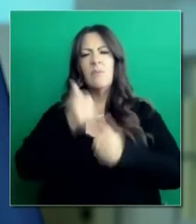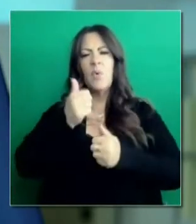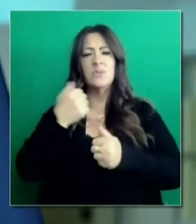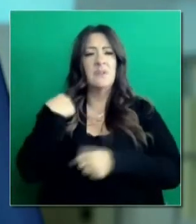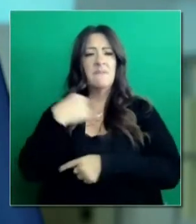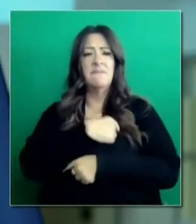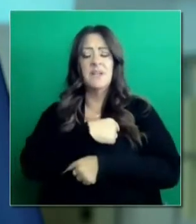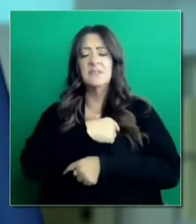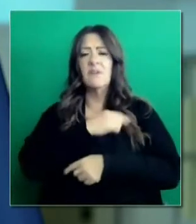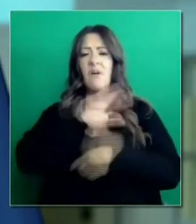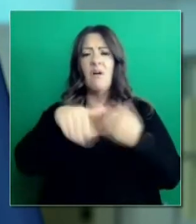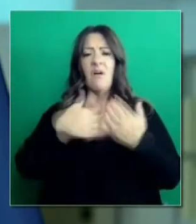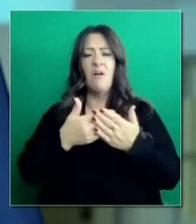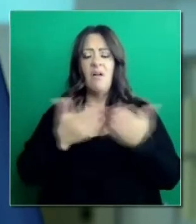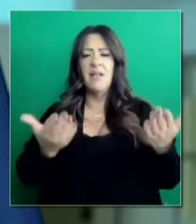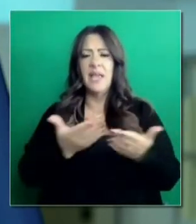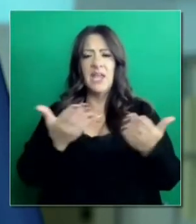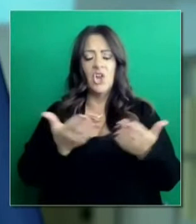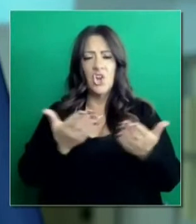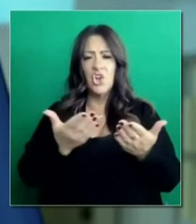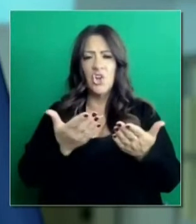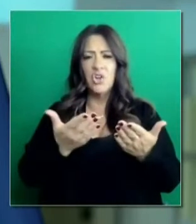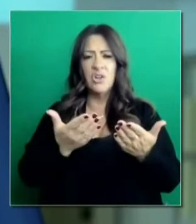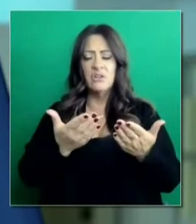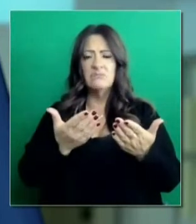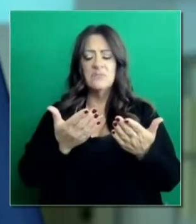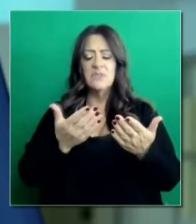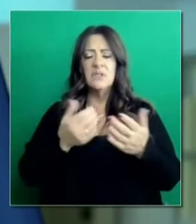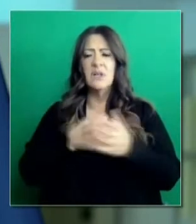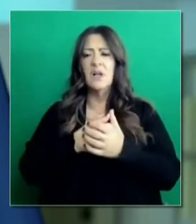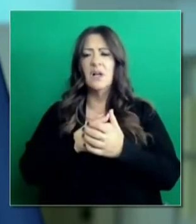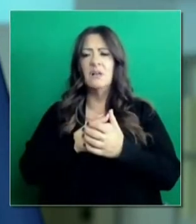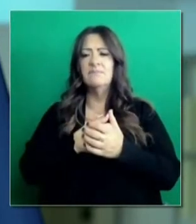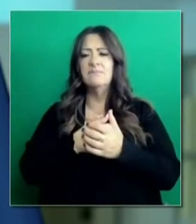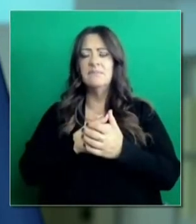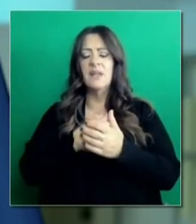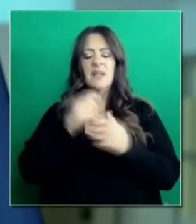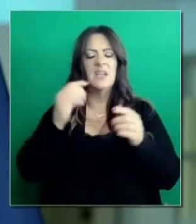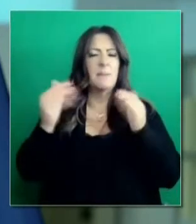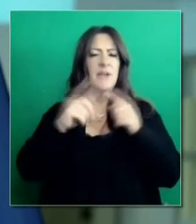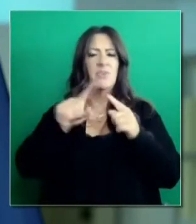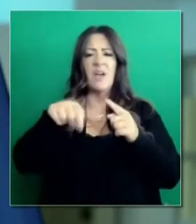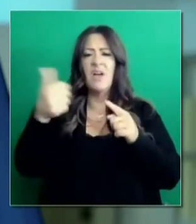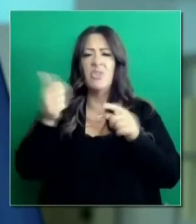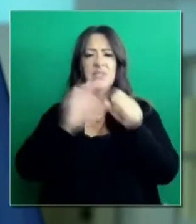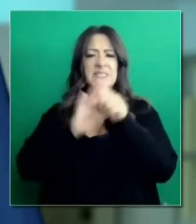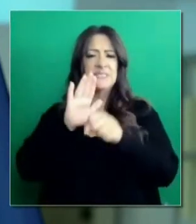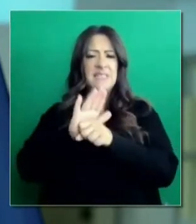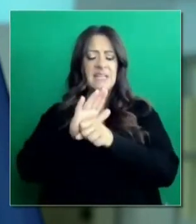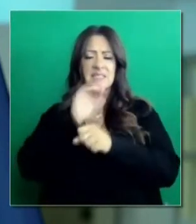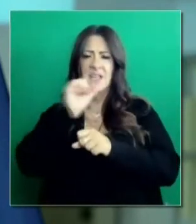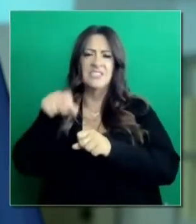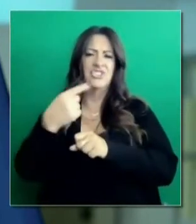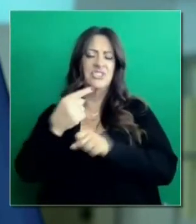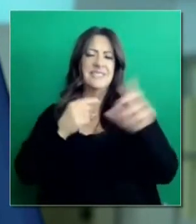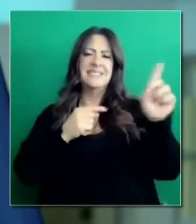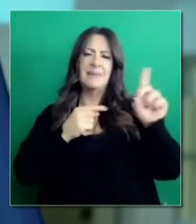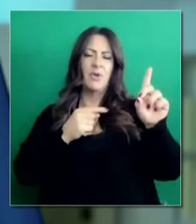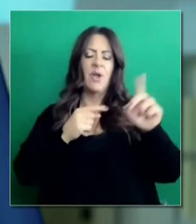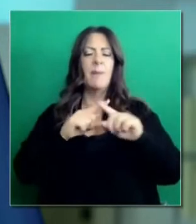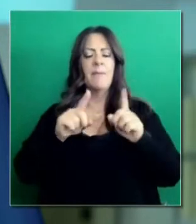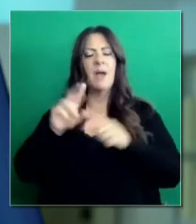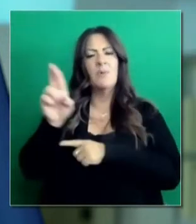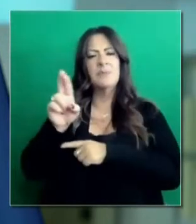the spectrum. States, large and small, conservative-run states, not just Democratic-run states, and countries, for that matter, around